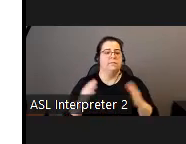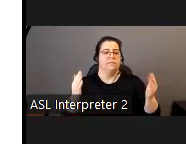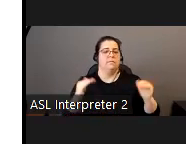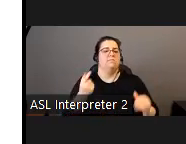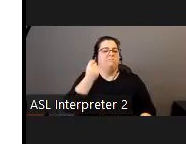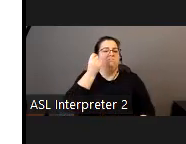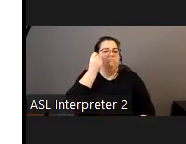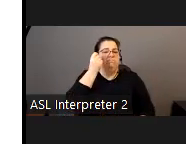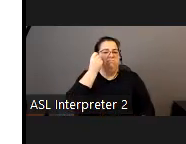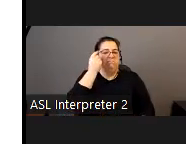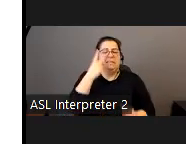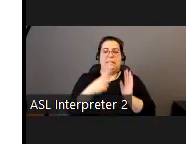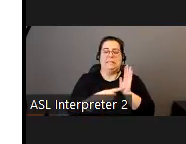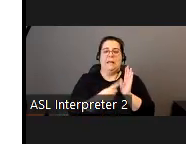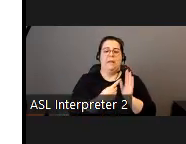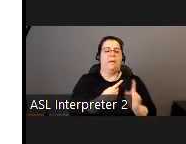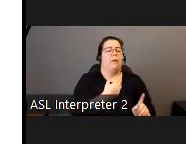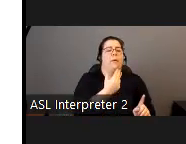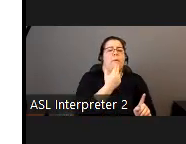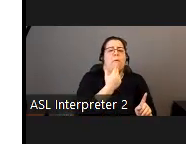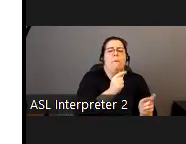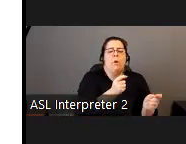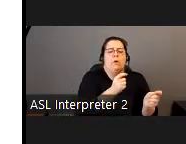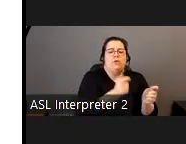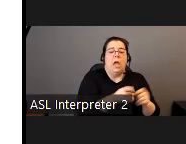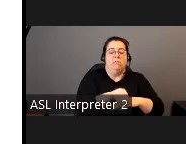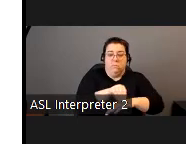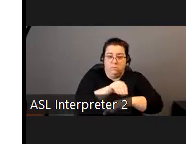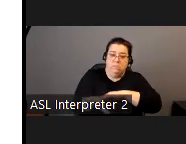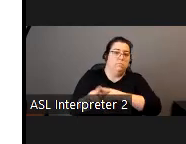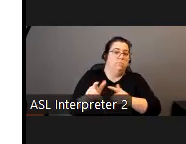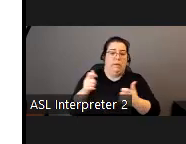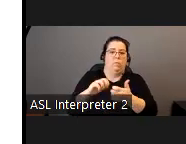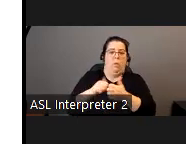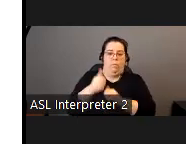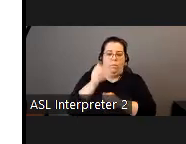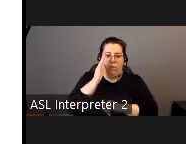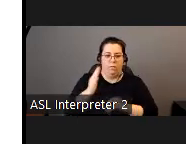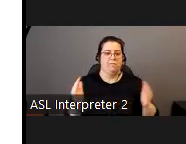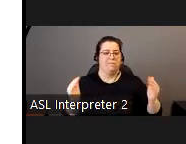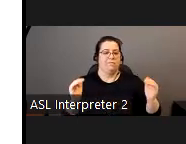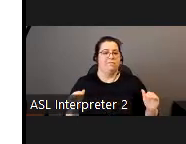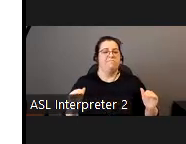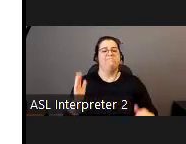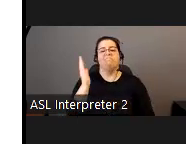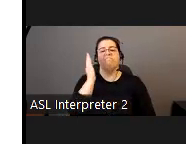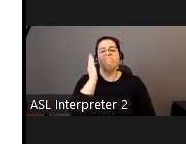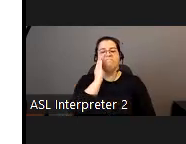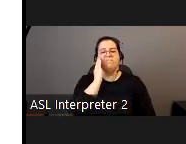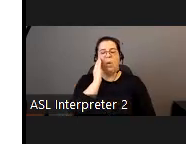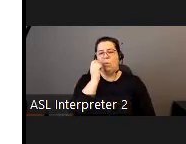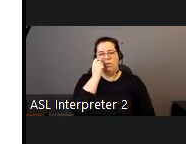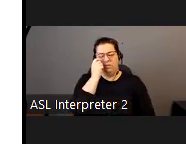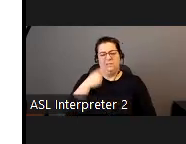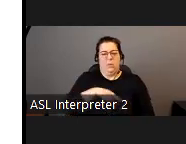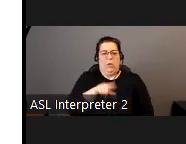issues. Addressing the basic issues in safety planning and risk management. Not everyone has to become a professional risk